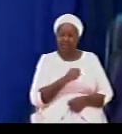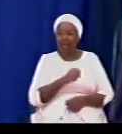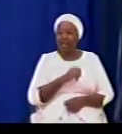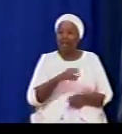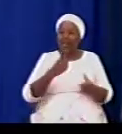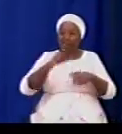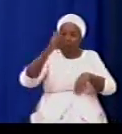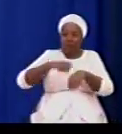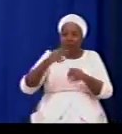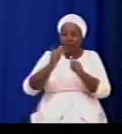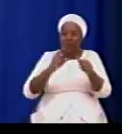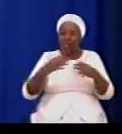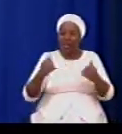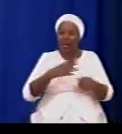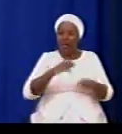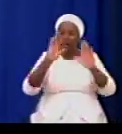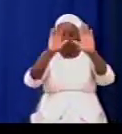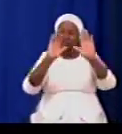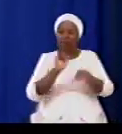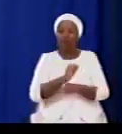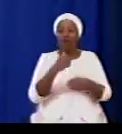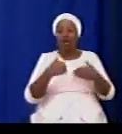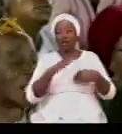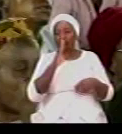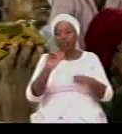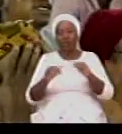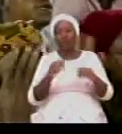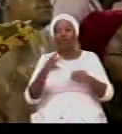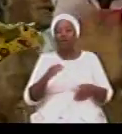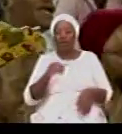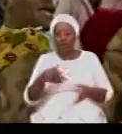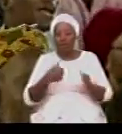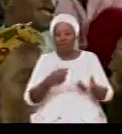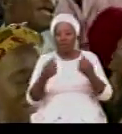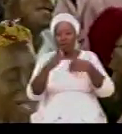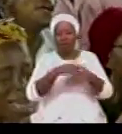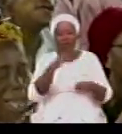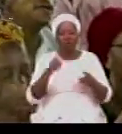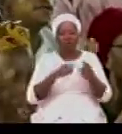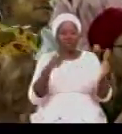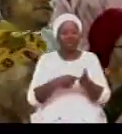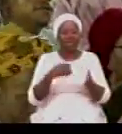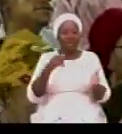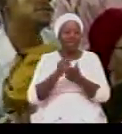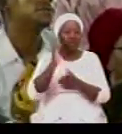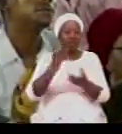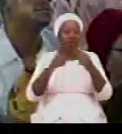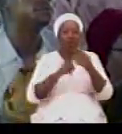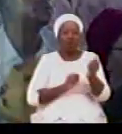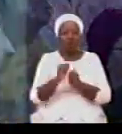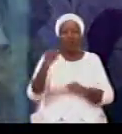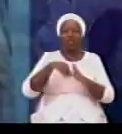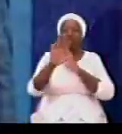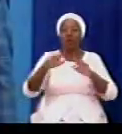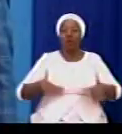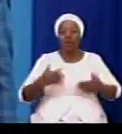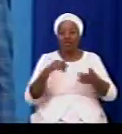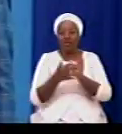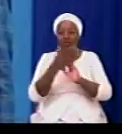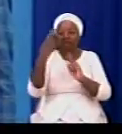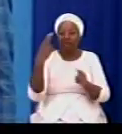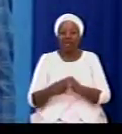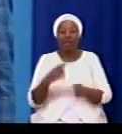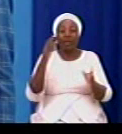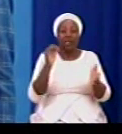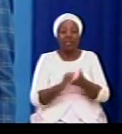to this. It shall come to pass in your life. That before you call, heaven